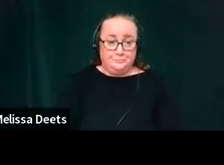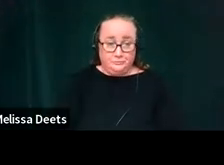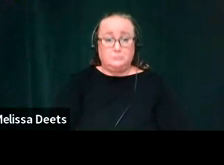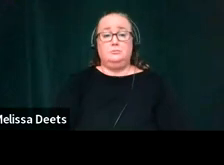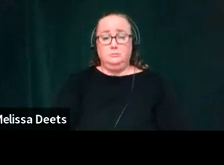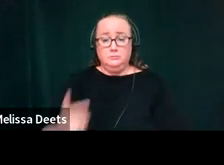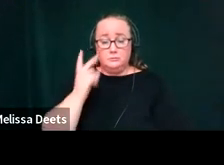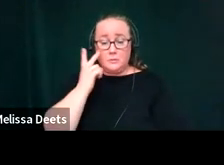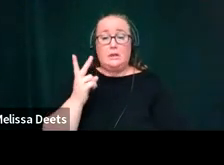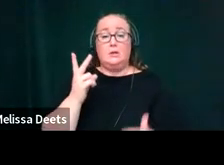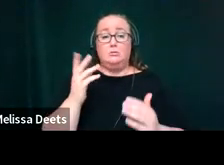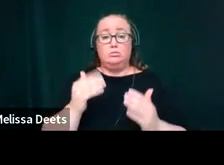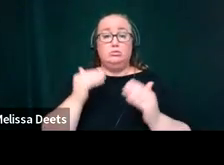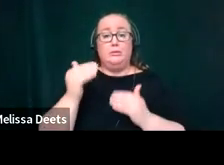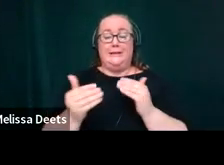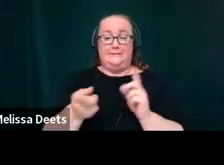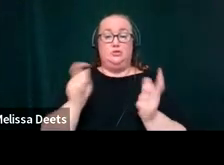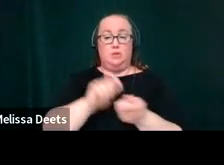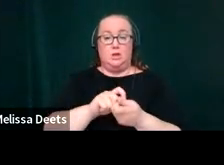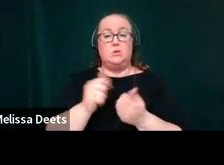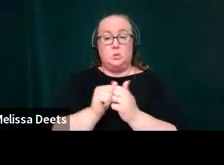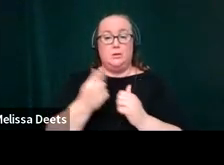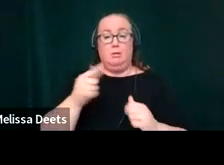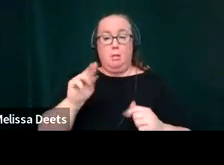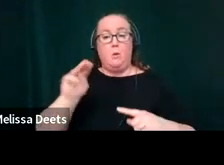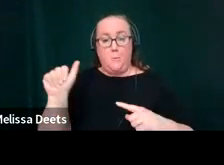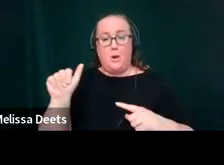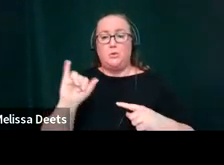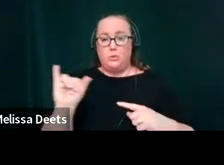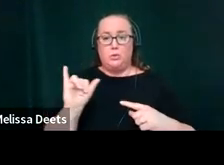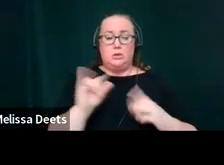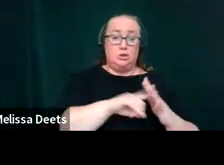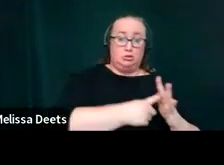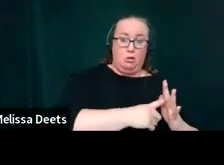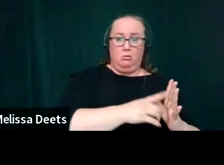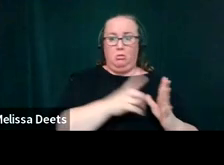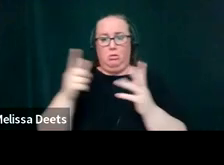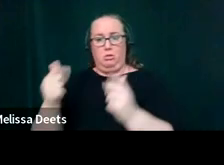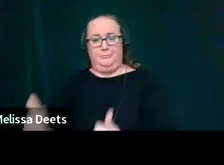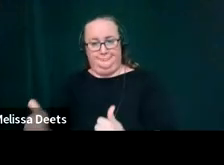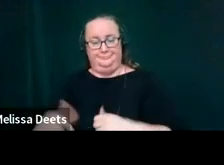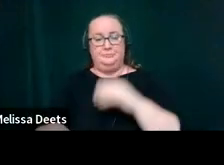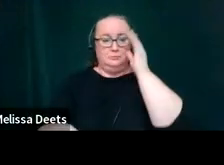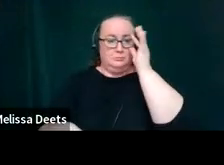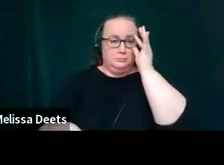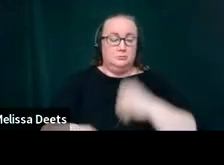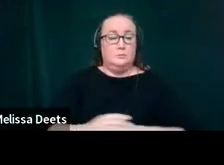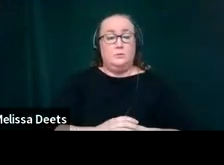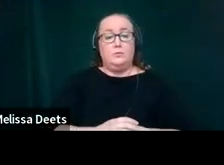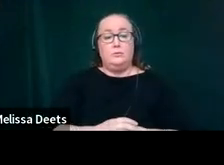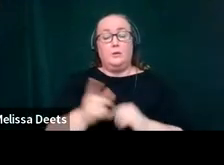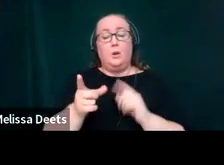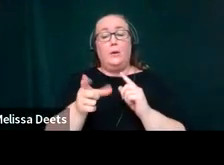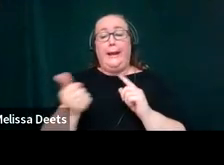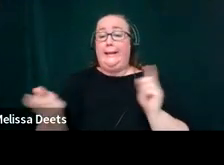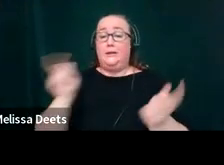progressive change in glaucoma, and we like to measure any functional change in glaucoma on